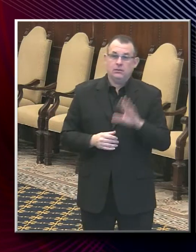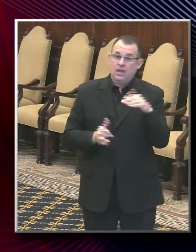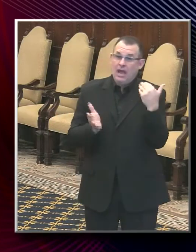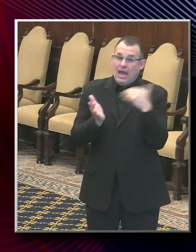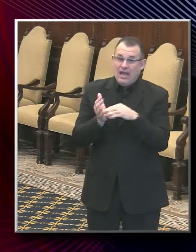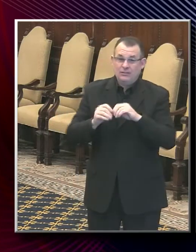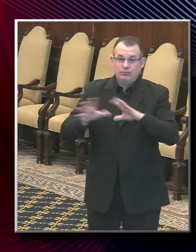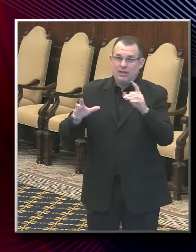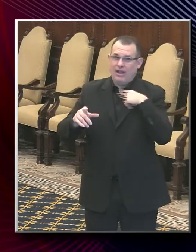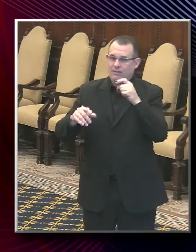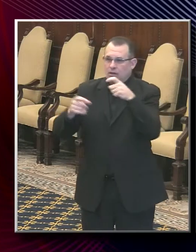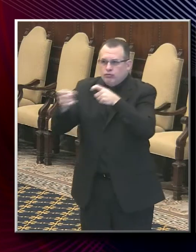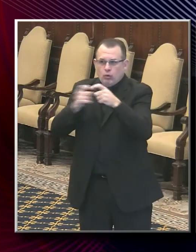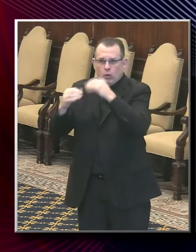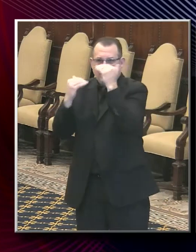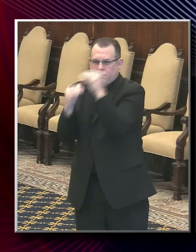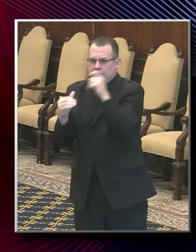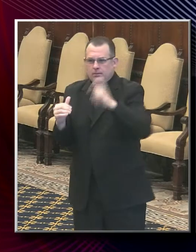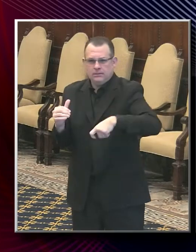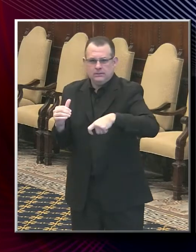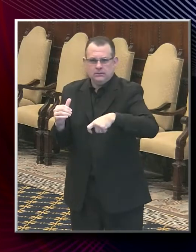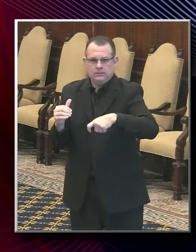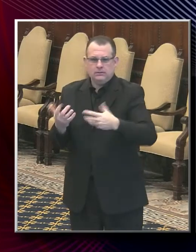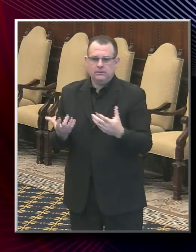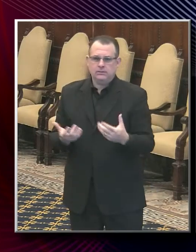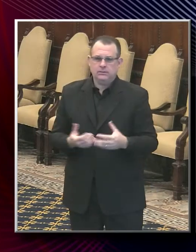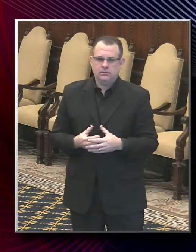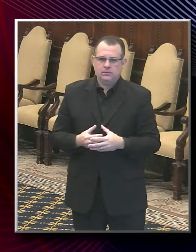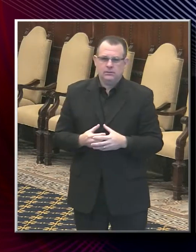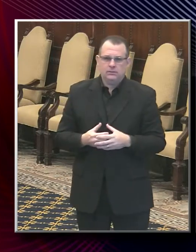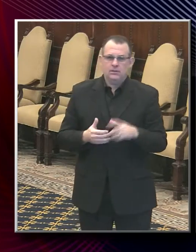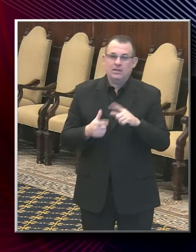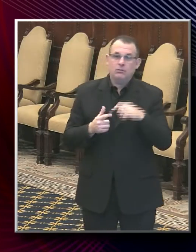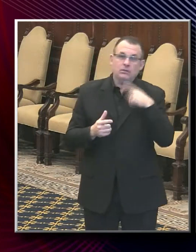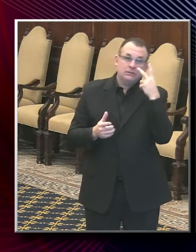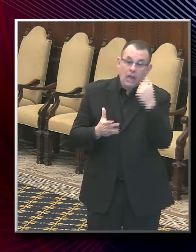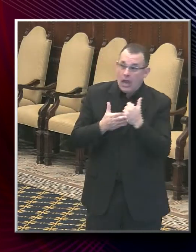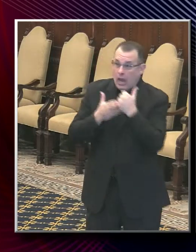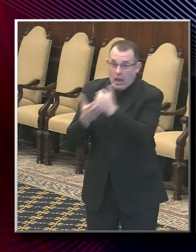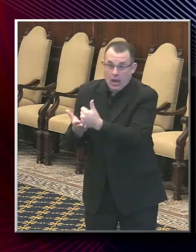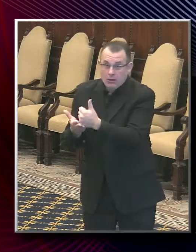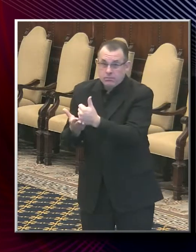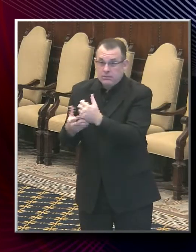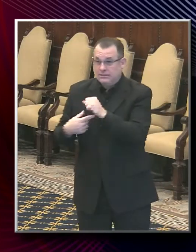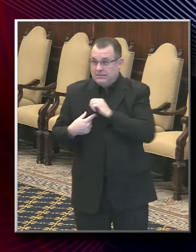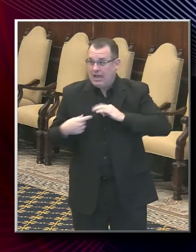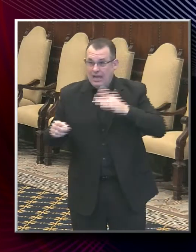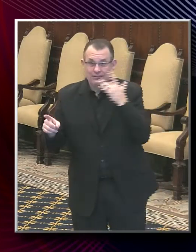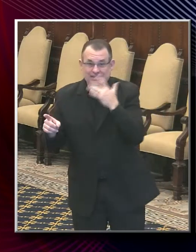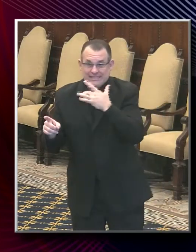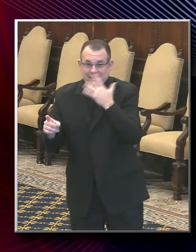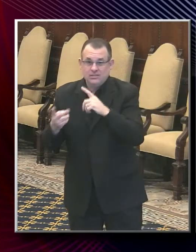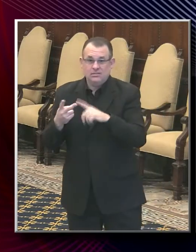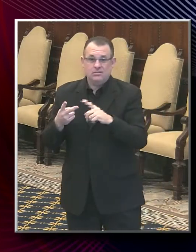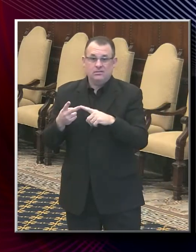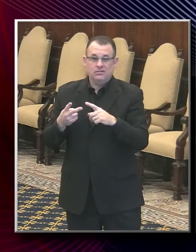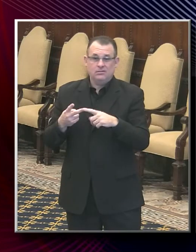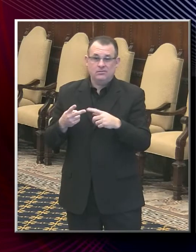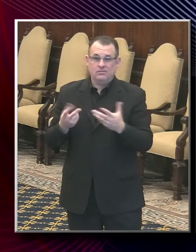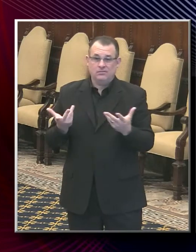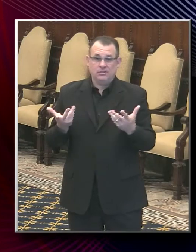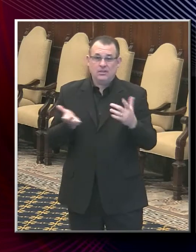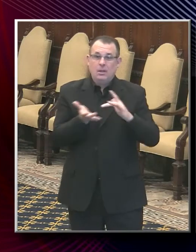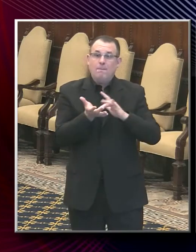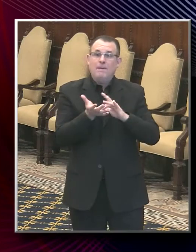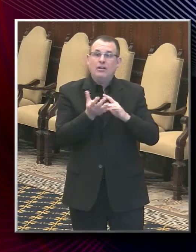on that. And then we're seeing if there are ways that we can help them, those that are short-staffed. We've put out notes to our medical reserve corps to see if